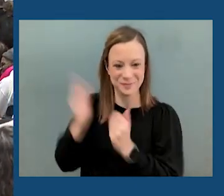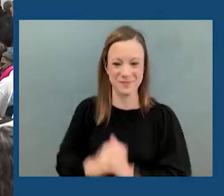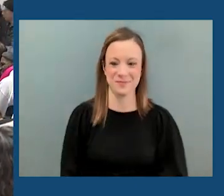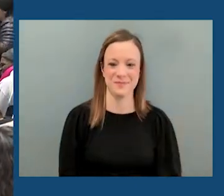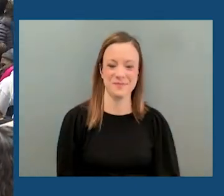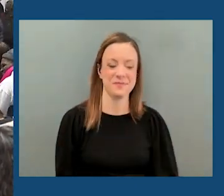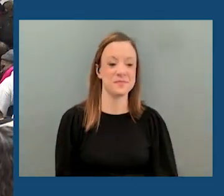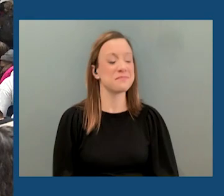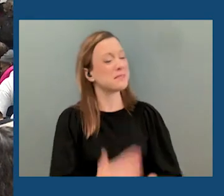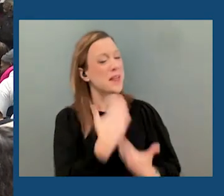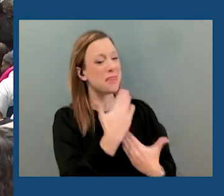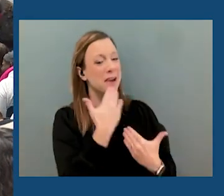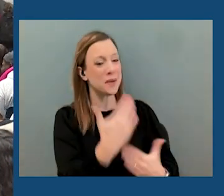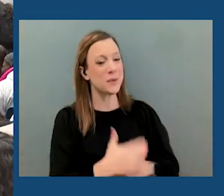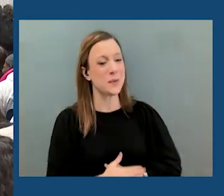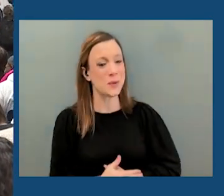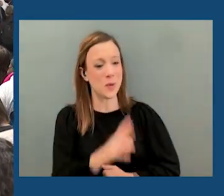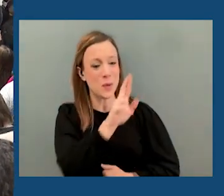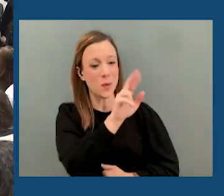Thank you, Robin.